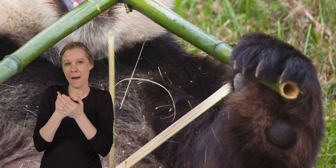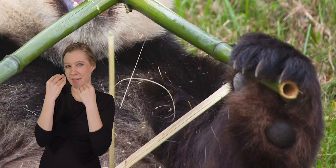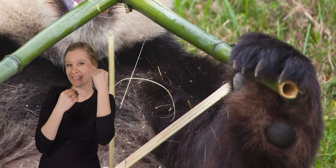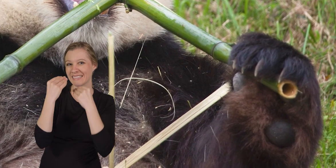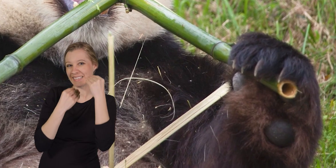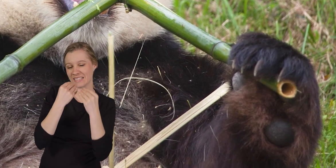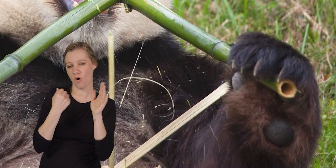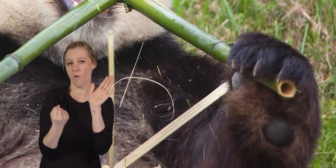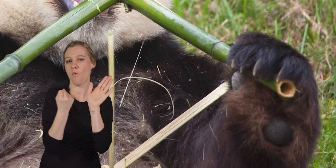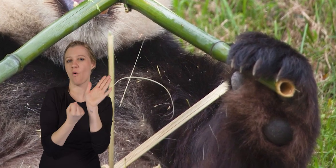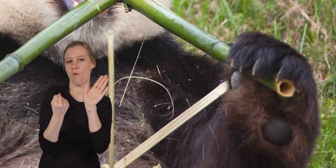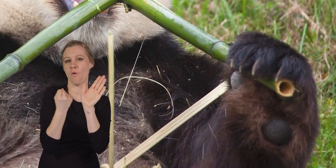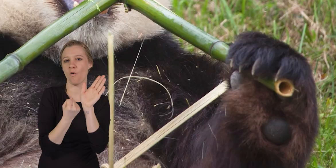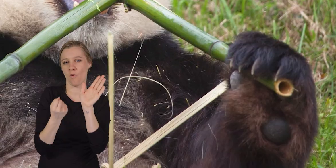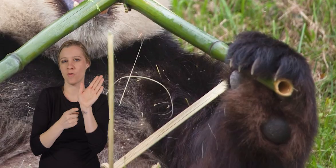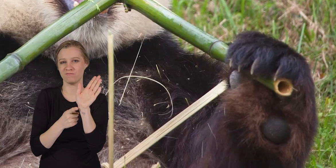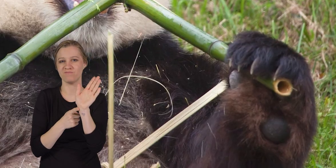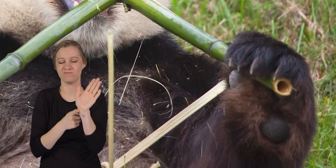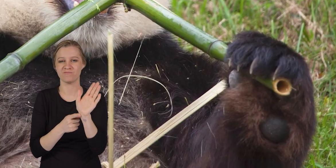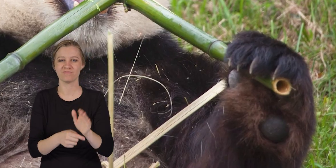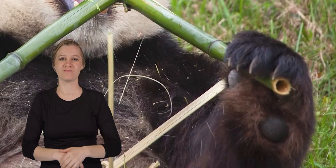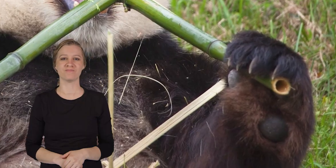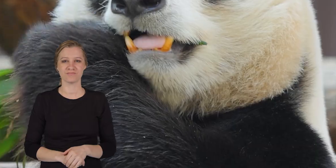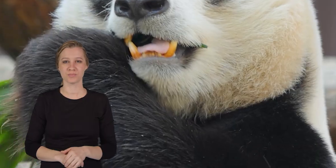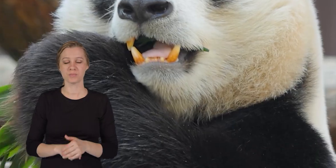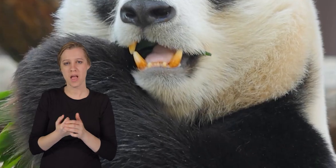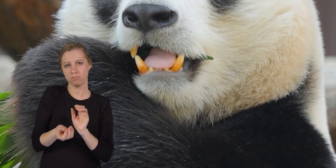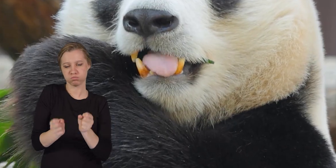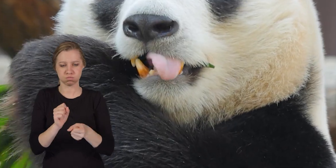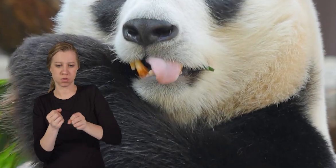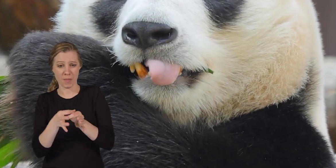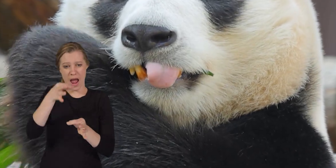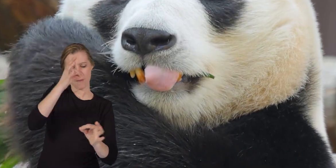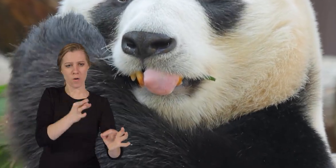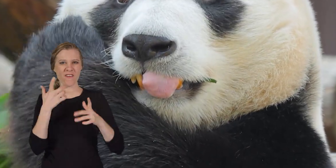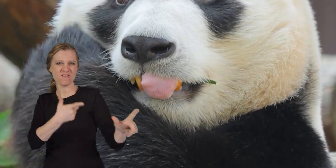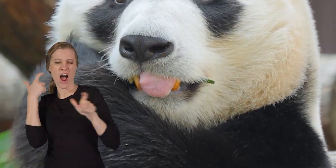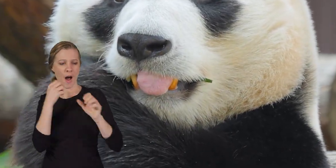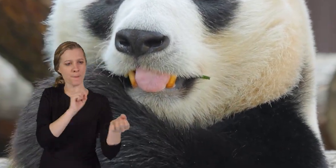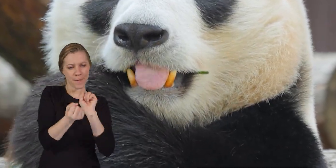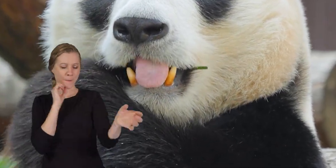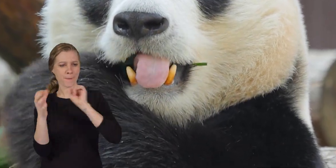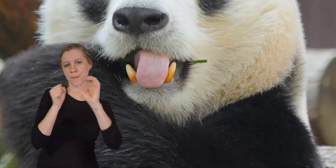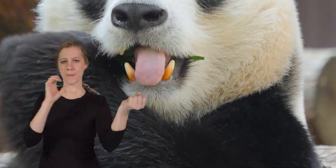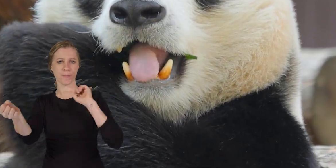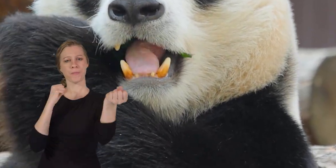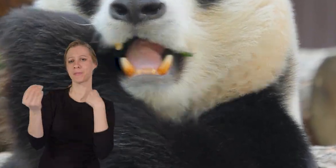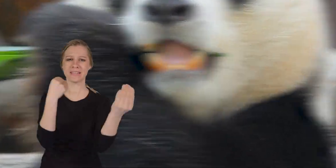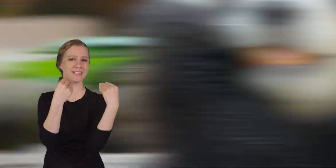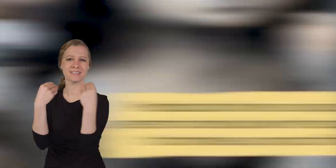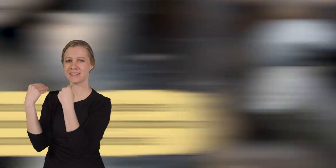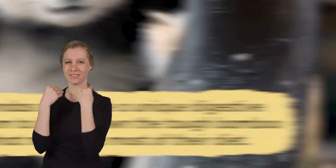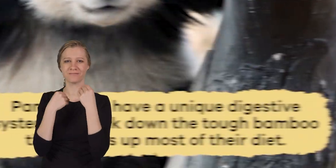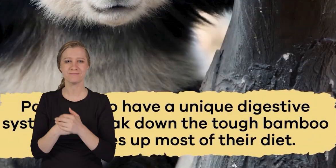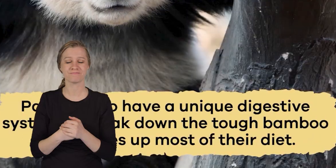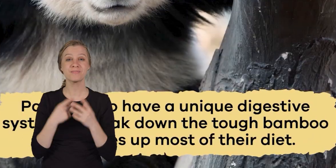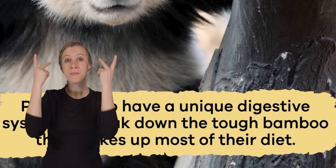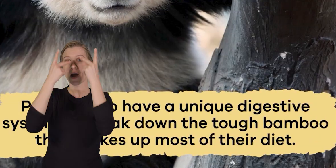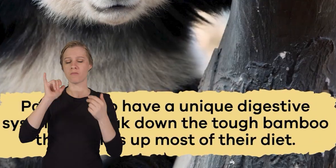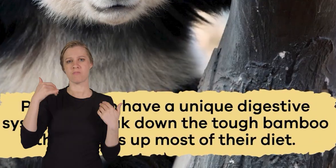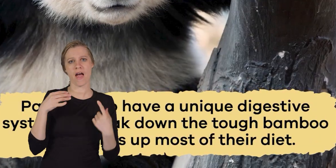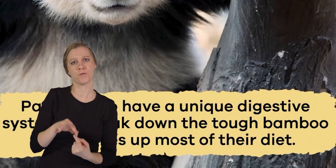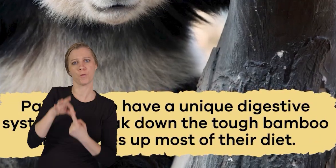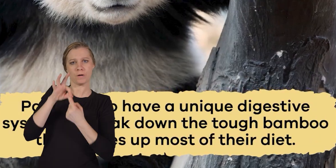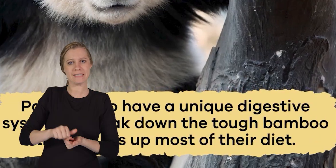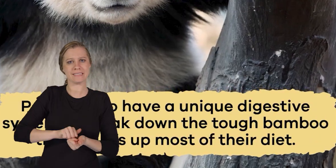This extra thumb helps them hold and manipulate bamboo more quickly while they eat it. Pandas